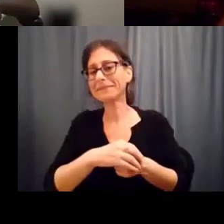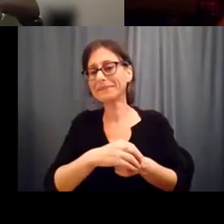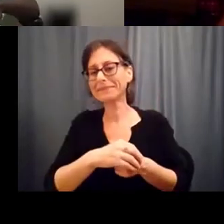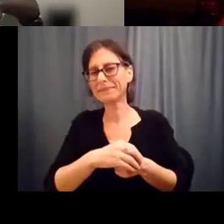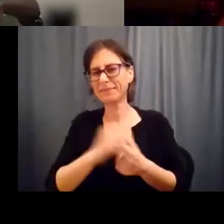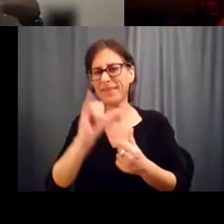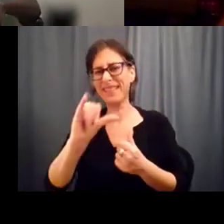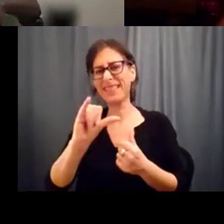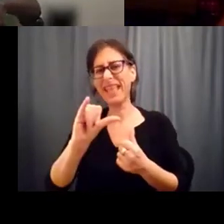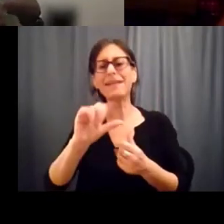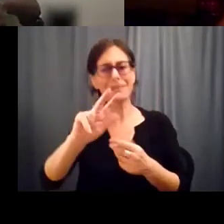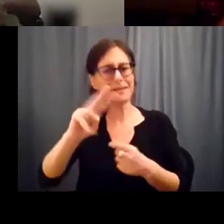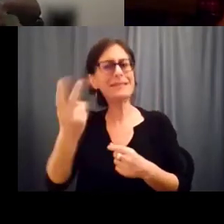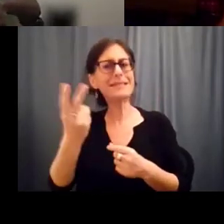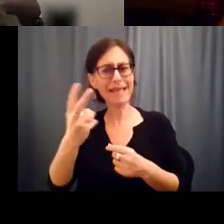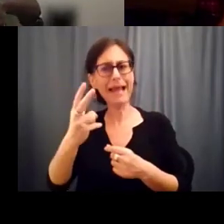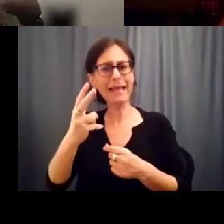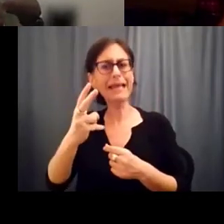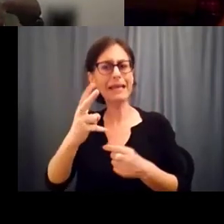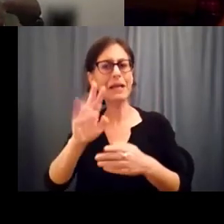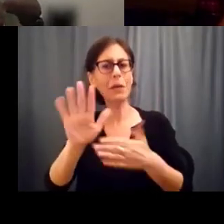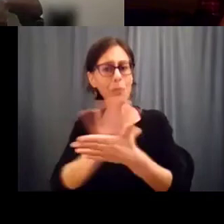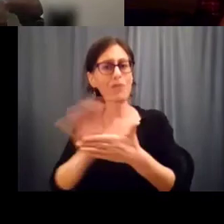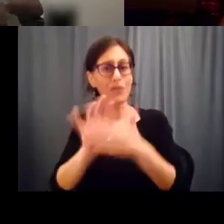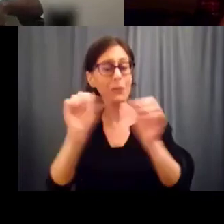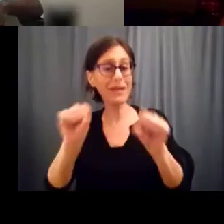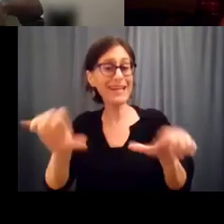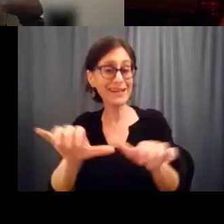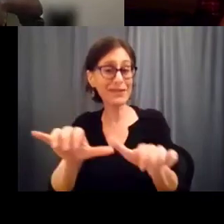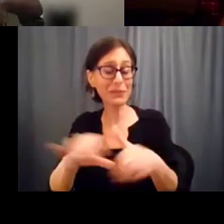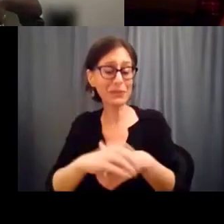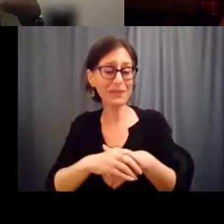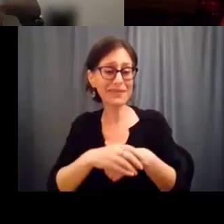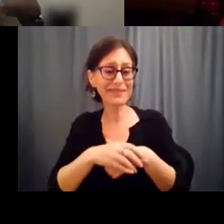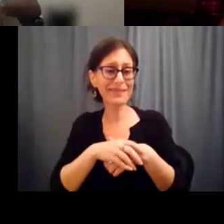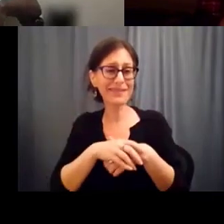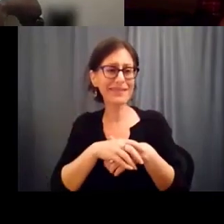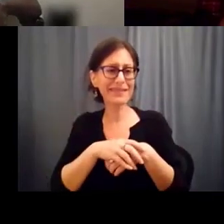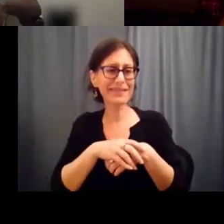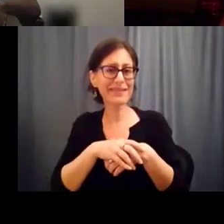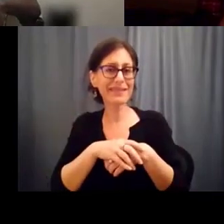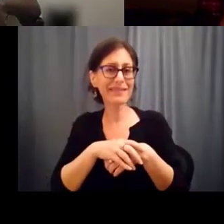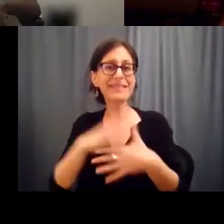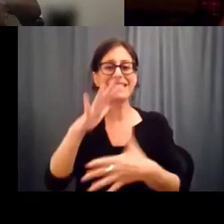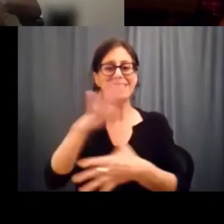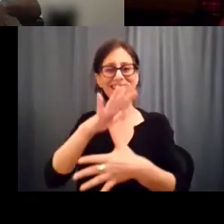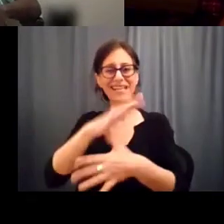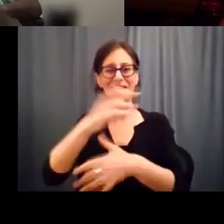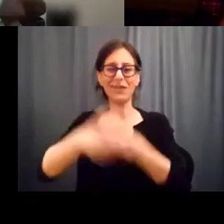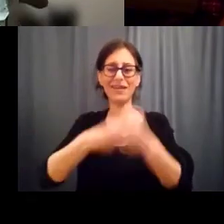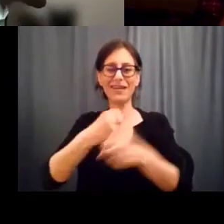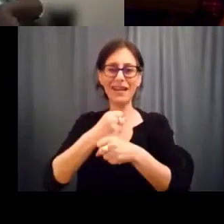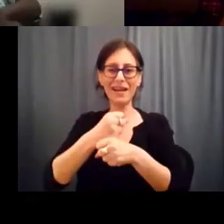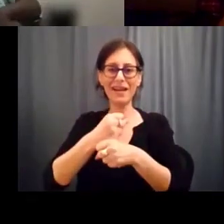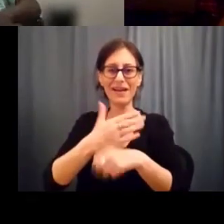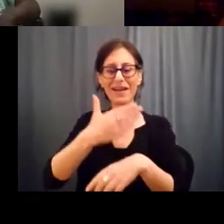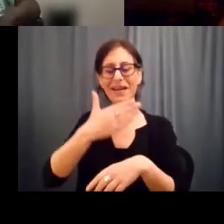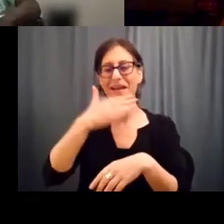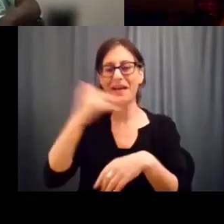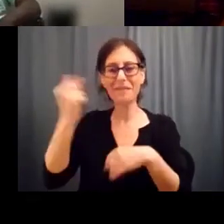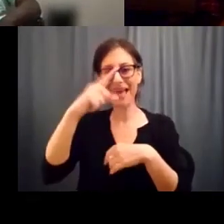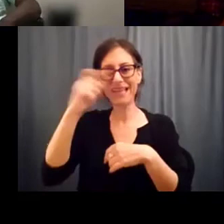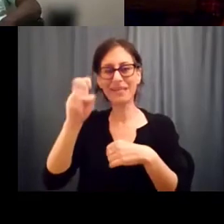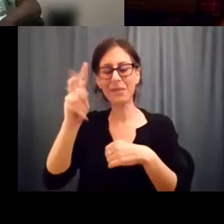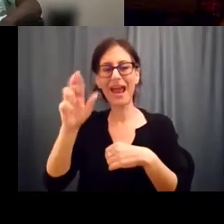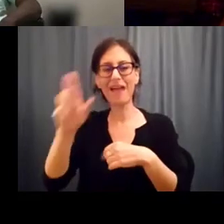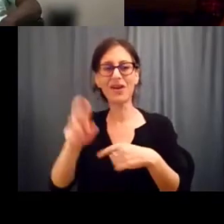a sequel we can do. Best Summer Ever, Senior Year, a Best Summer Ever story. You write